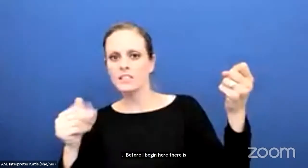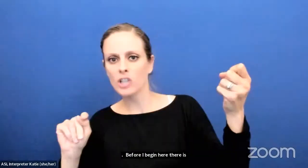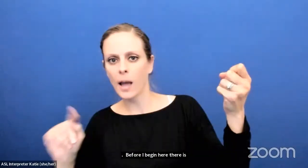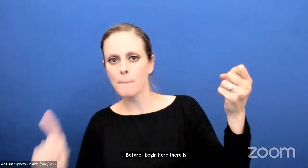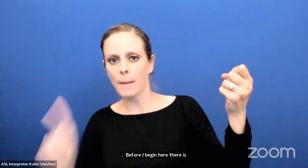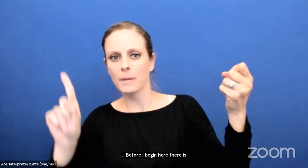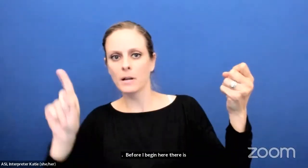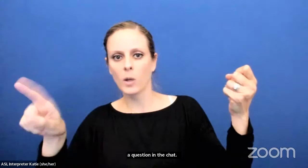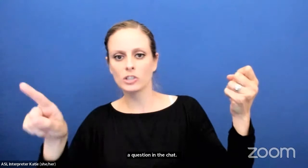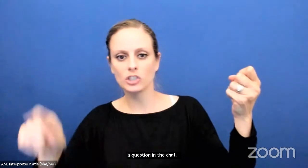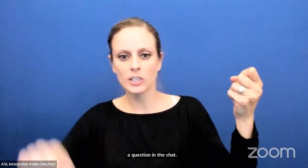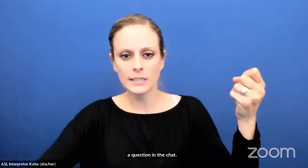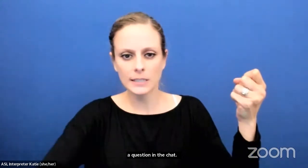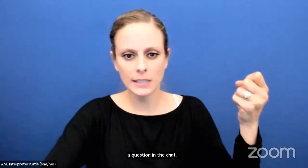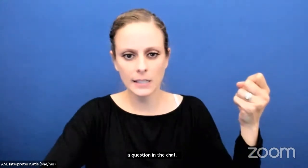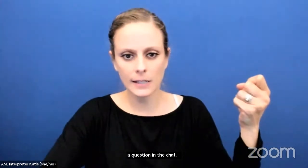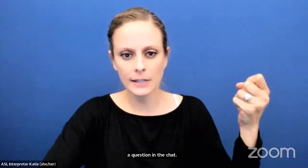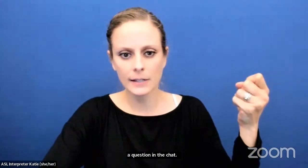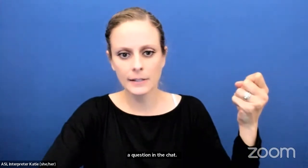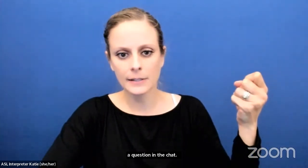And